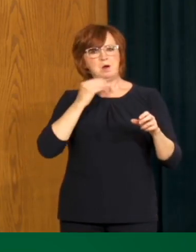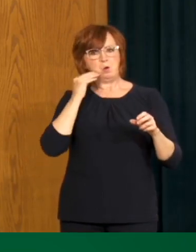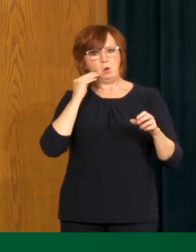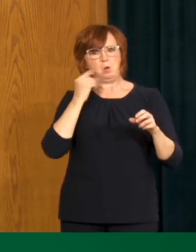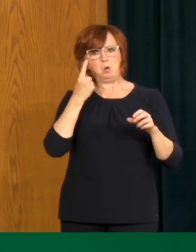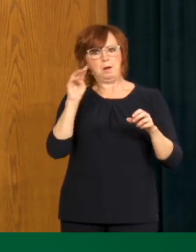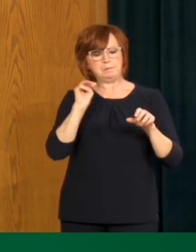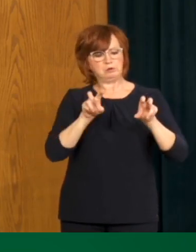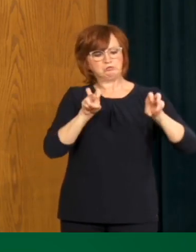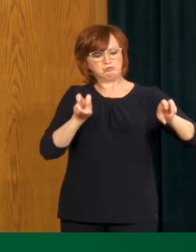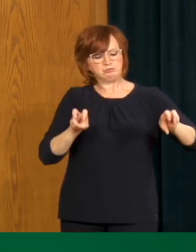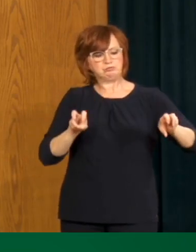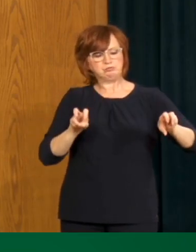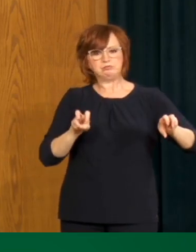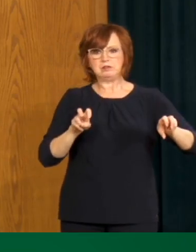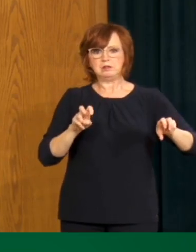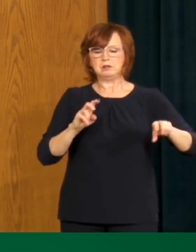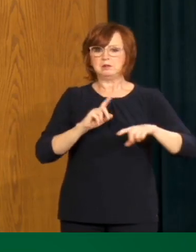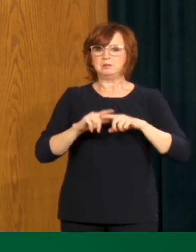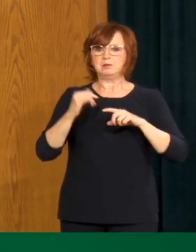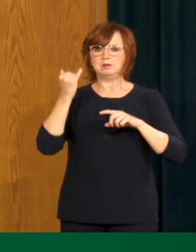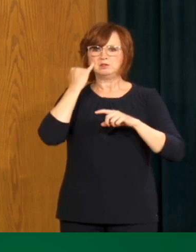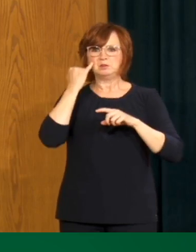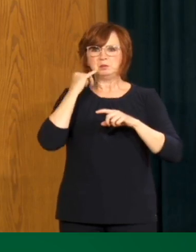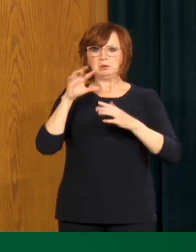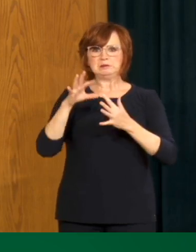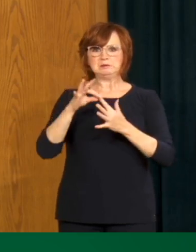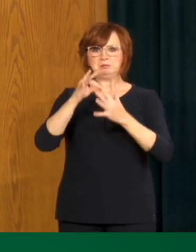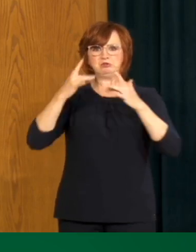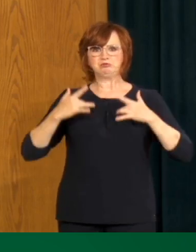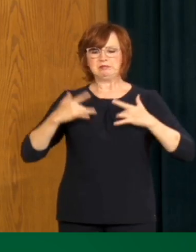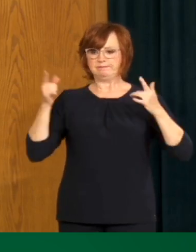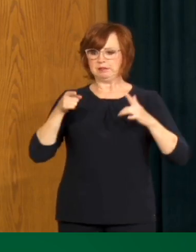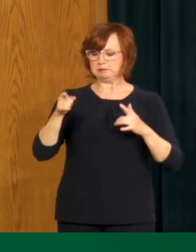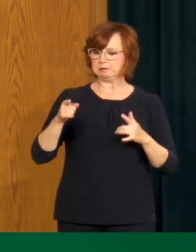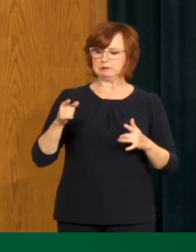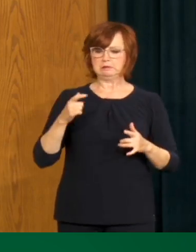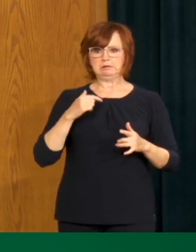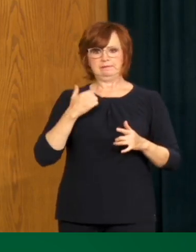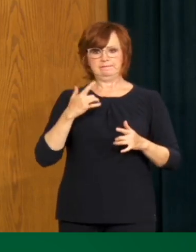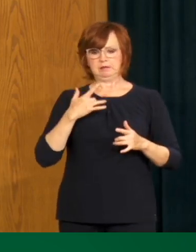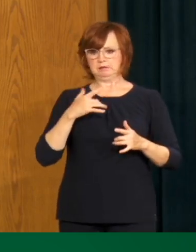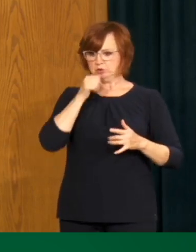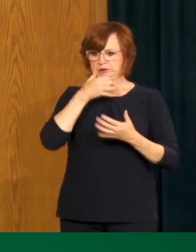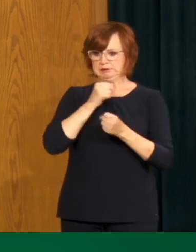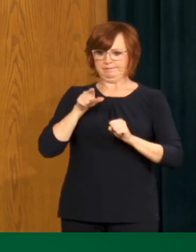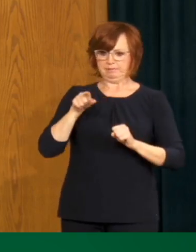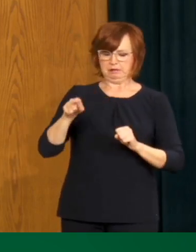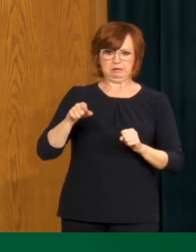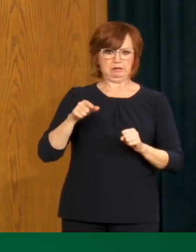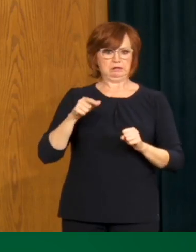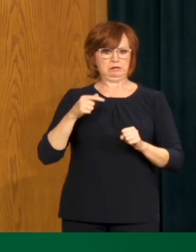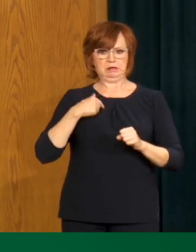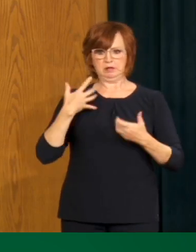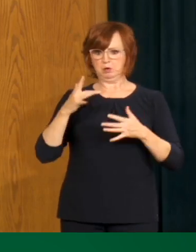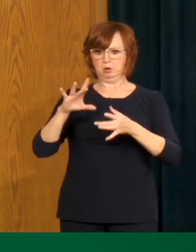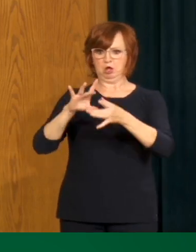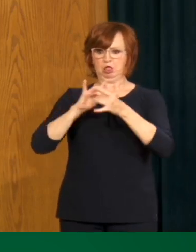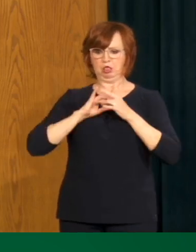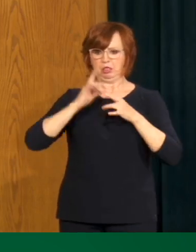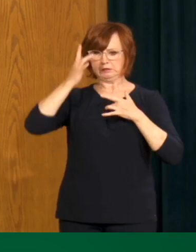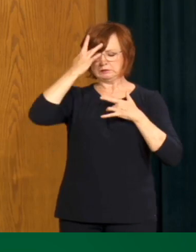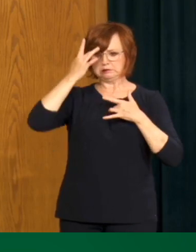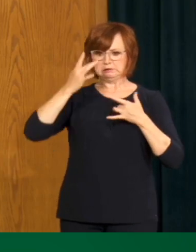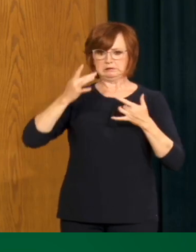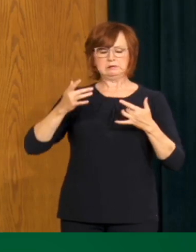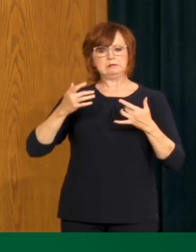think having that awareness is going to be key as we reopen and enjoy many of the things we used to enjoy, that we can now